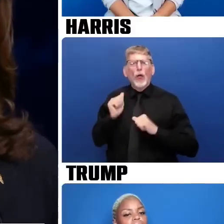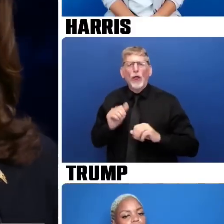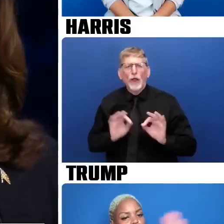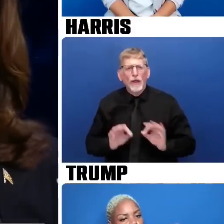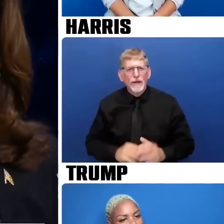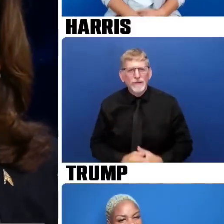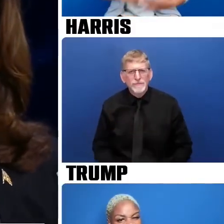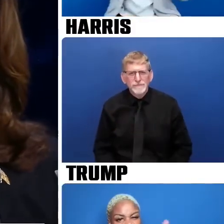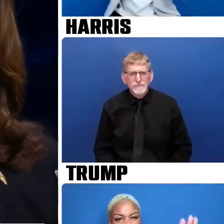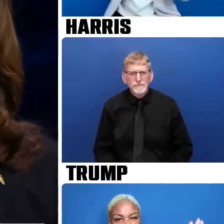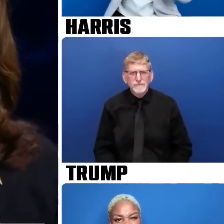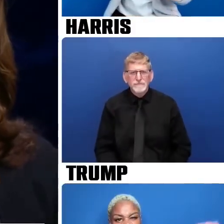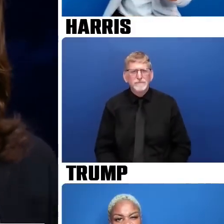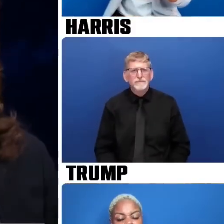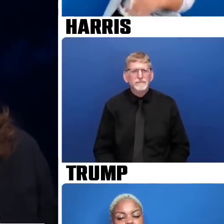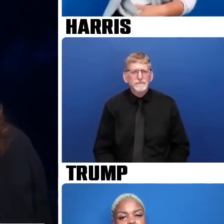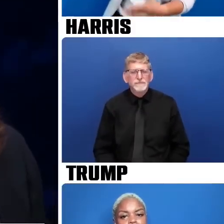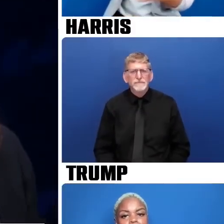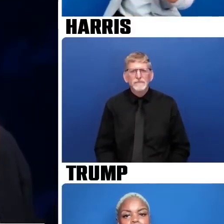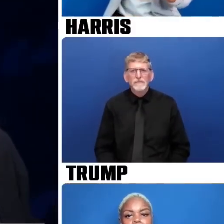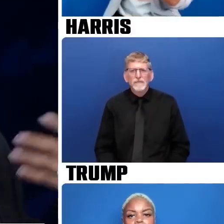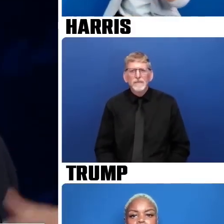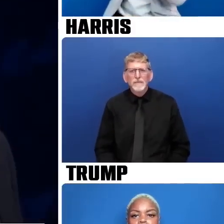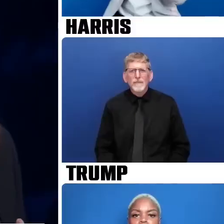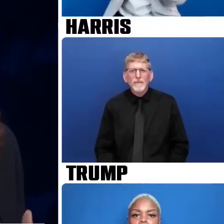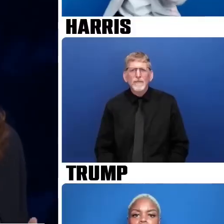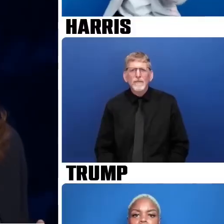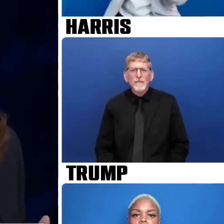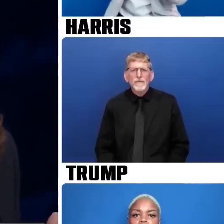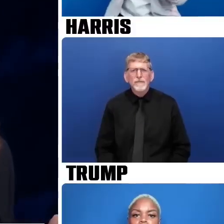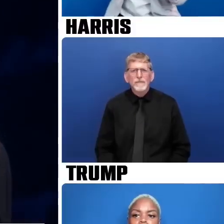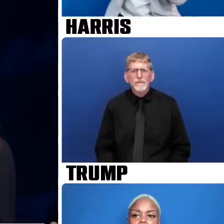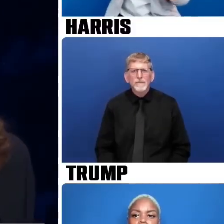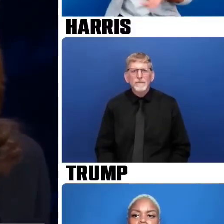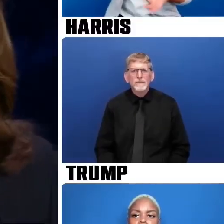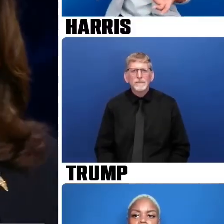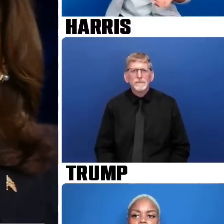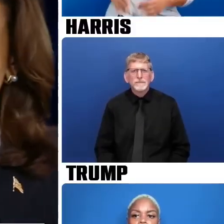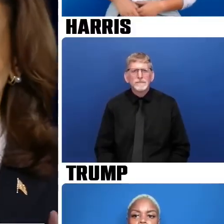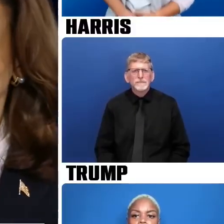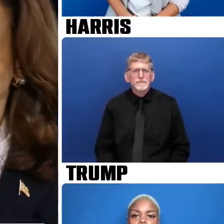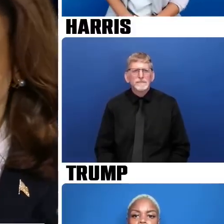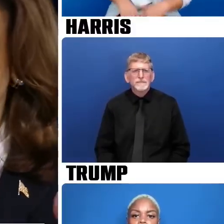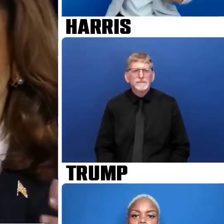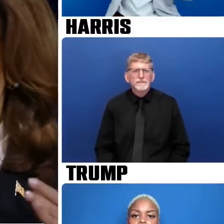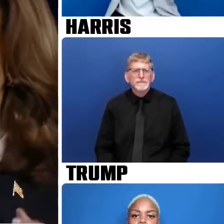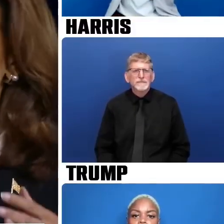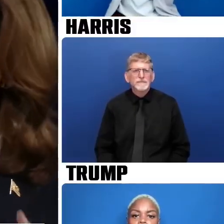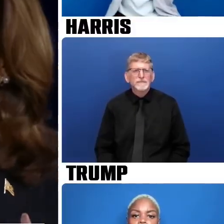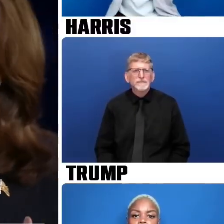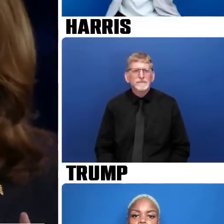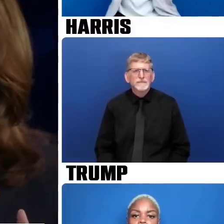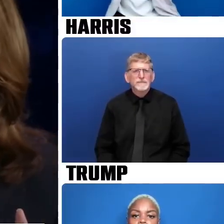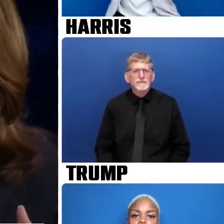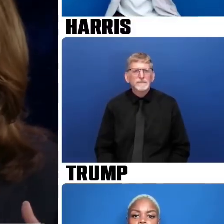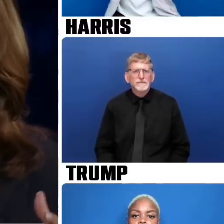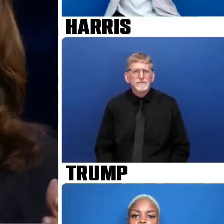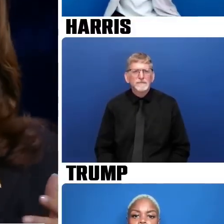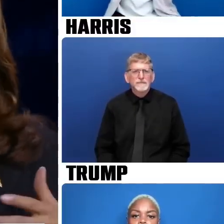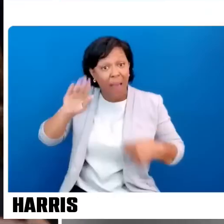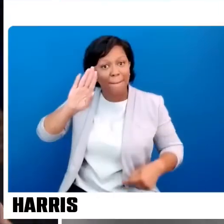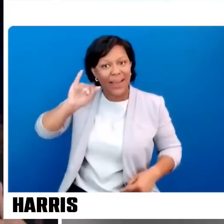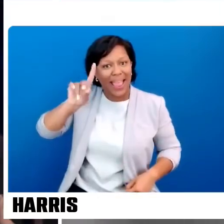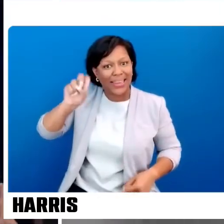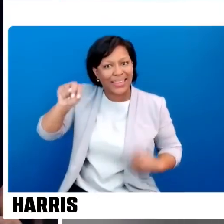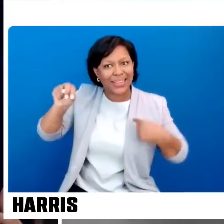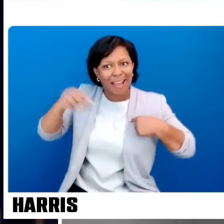respond briefly. Clearly, I am not Joe Biden, and I am certainly not Donald Trump. And